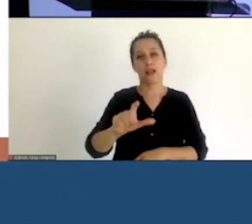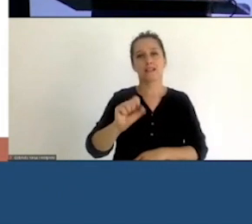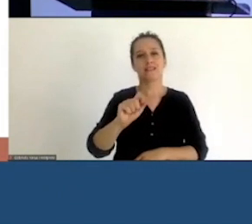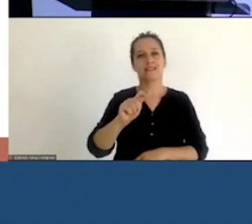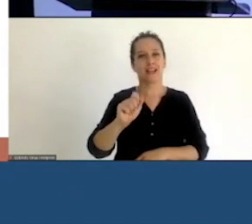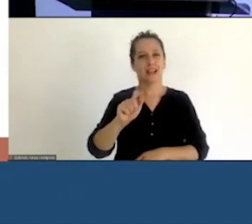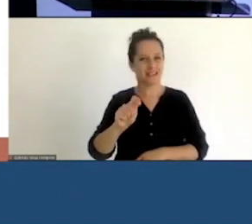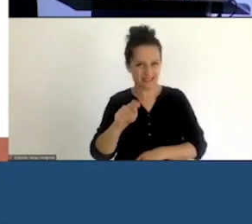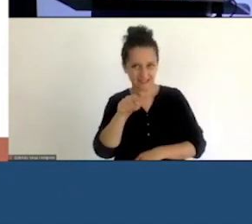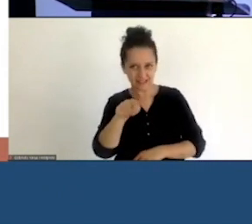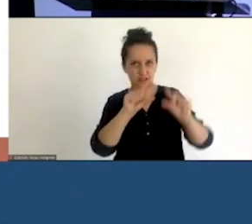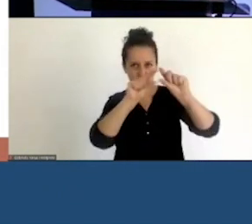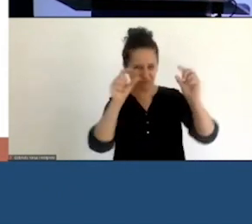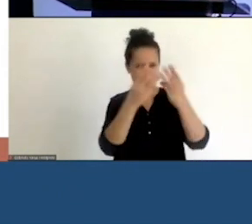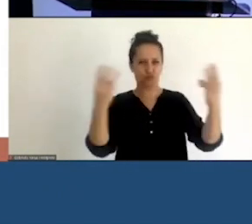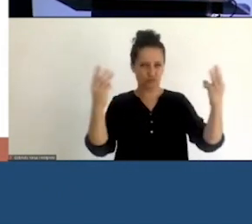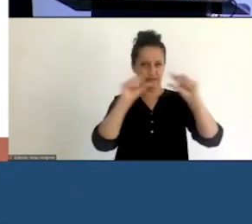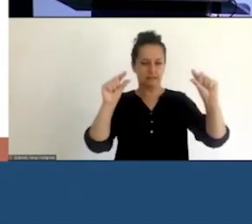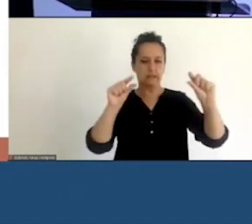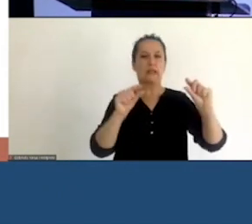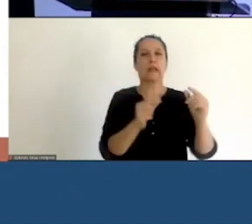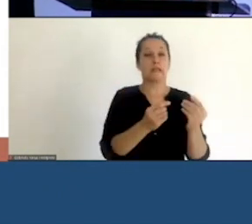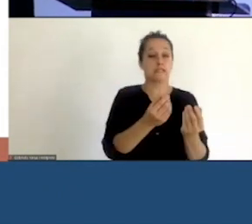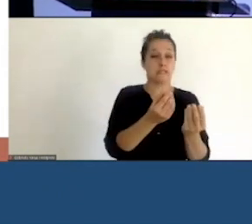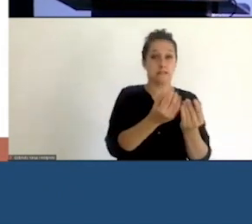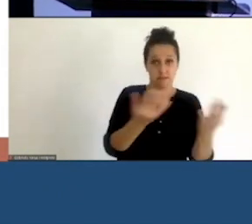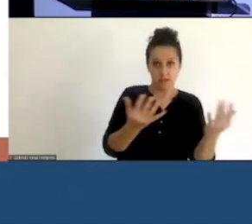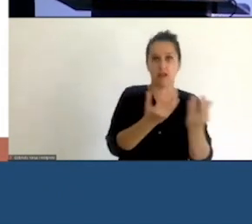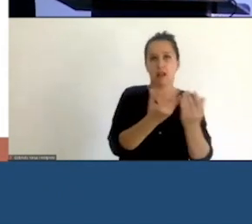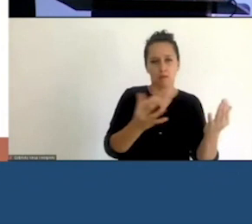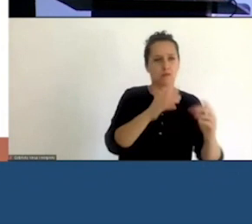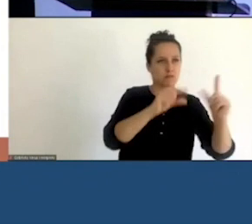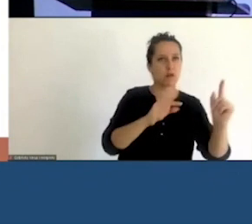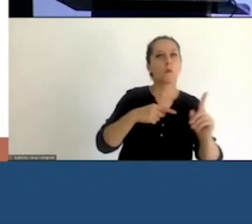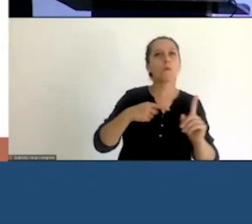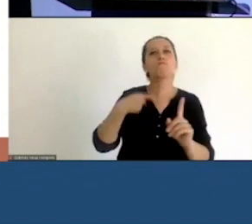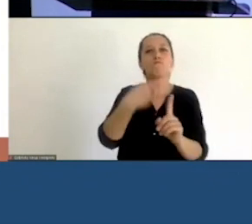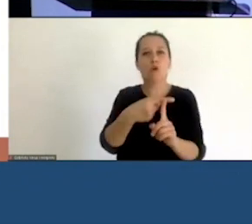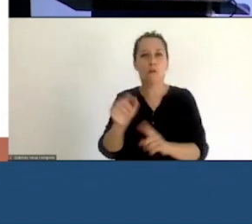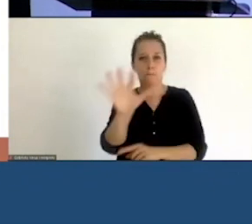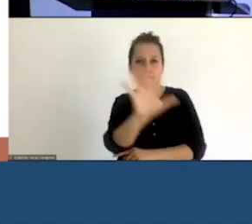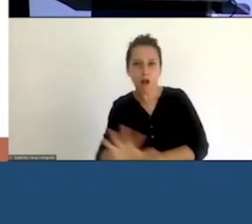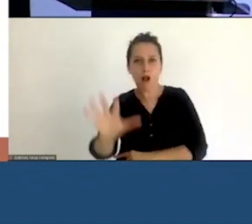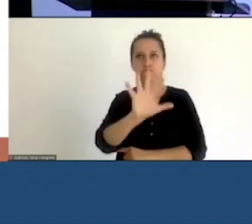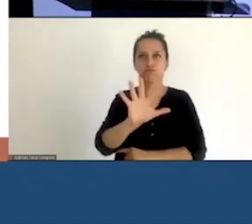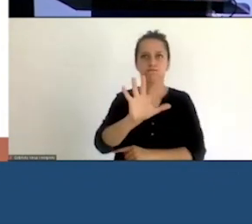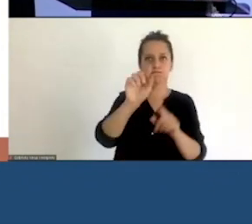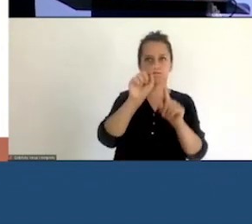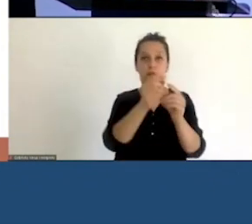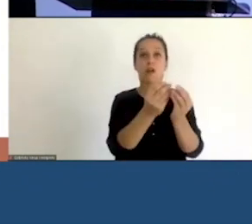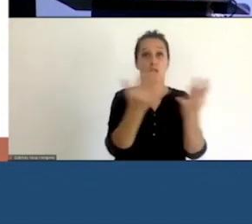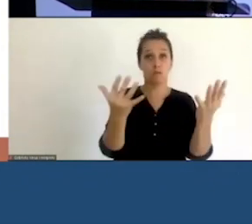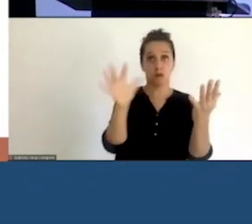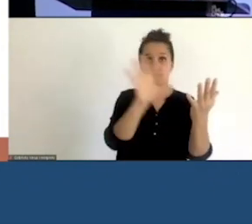ECLAC stat, it refers to statistics and combines maps with statistics. So